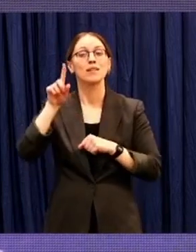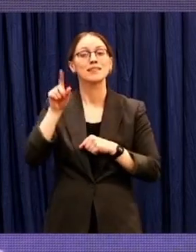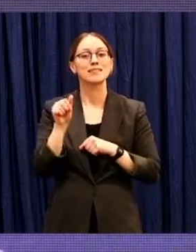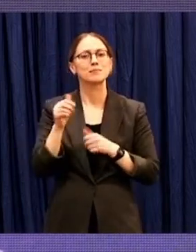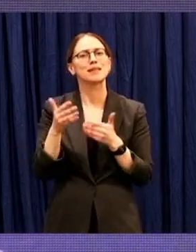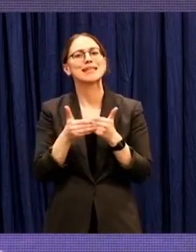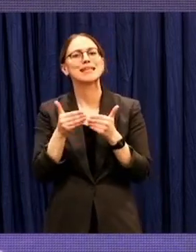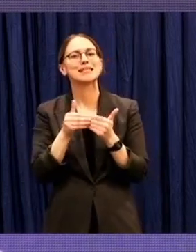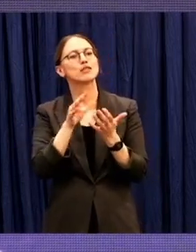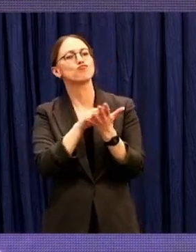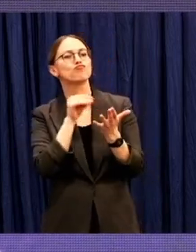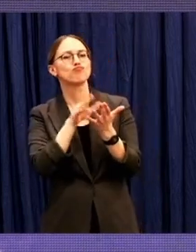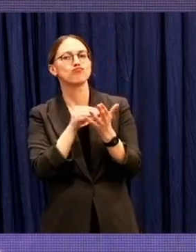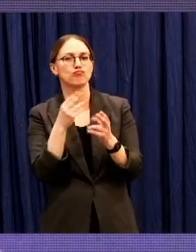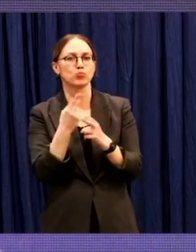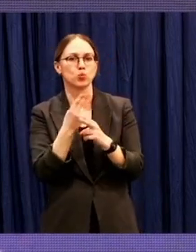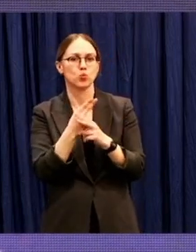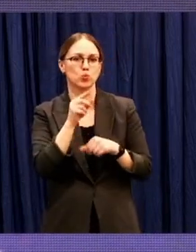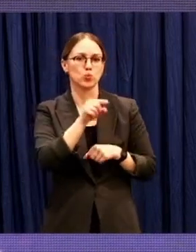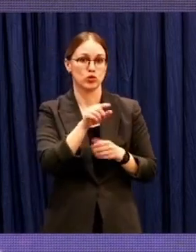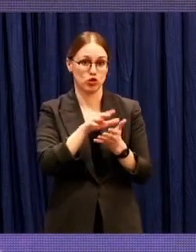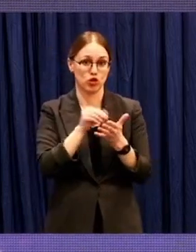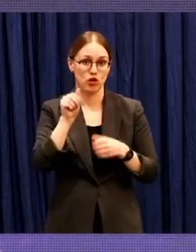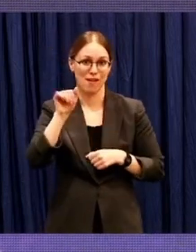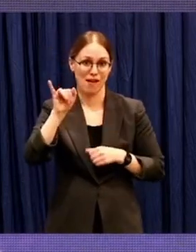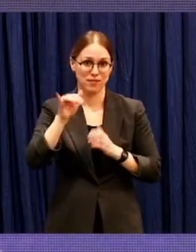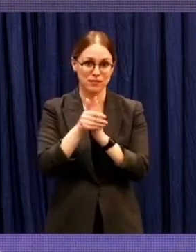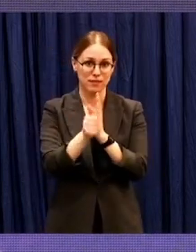learn AI skills.